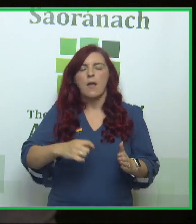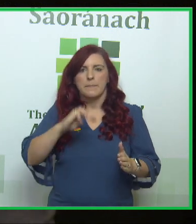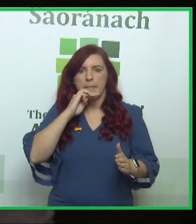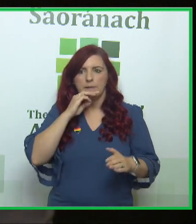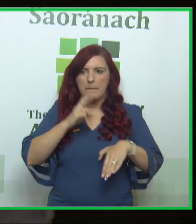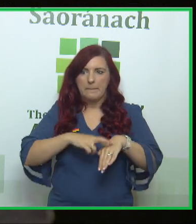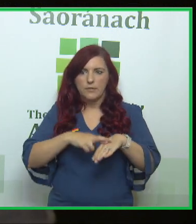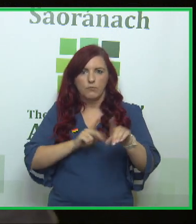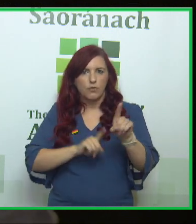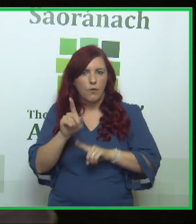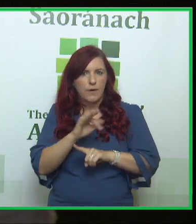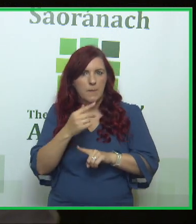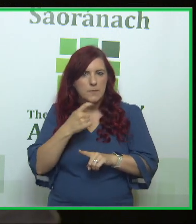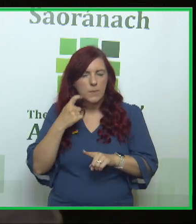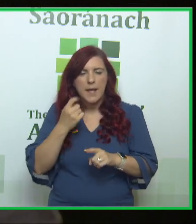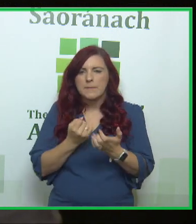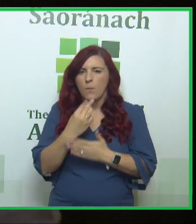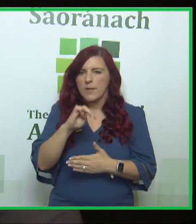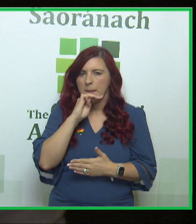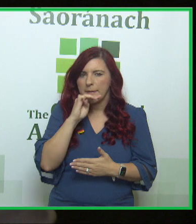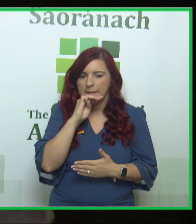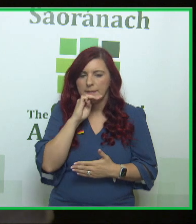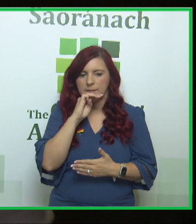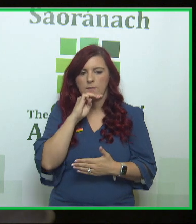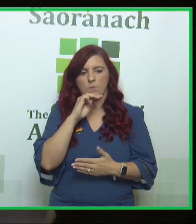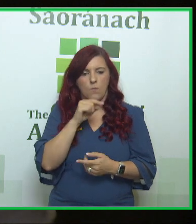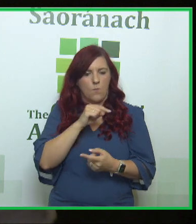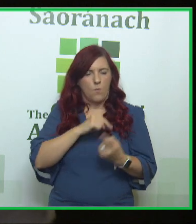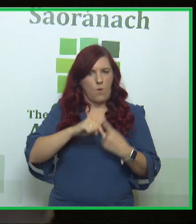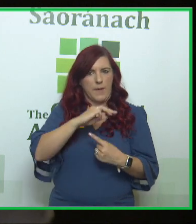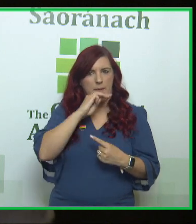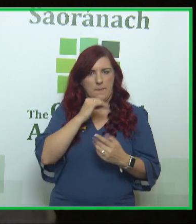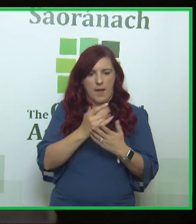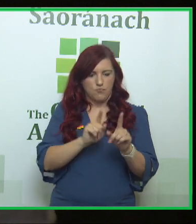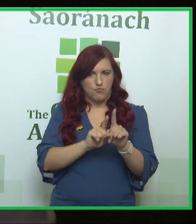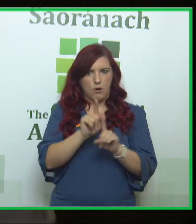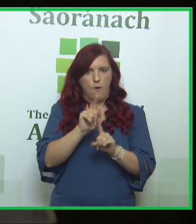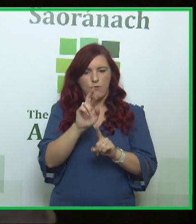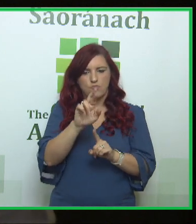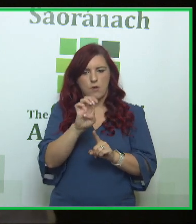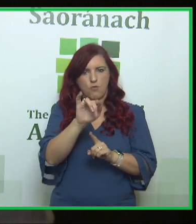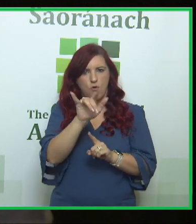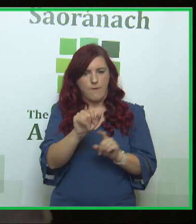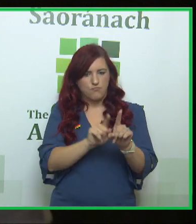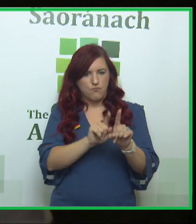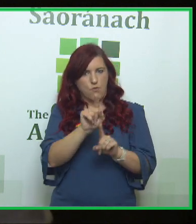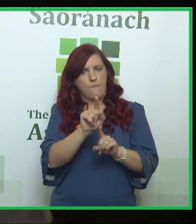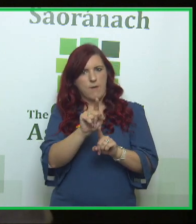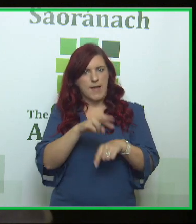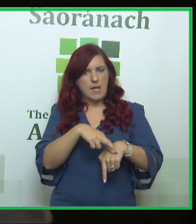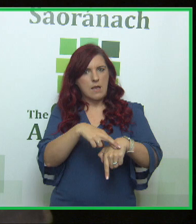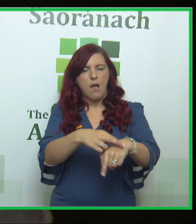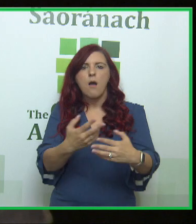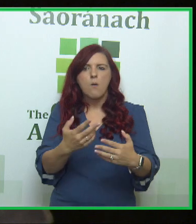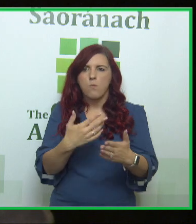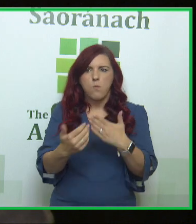you what I mean by, or what we mean as a field by recovery, where we are with that at the moment